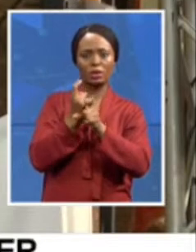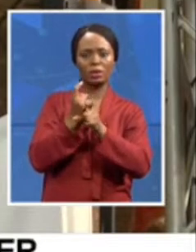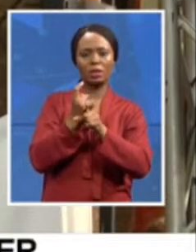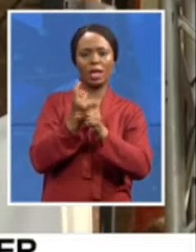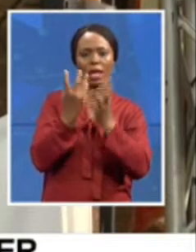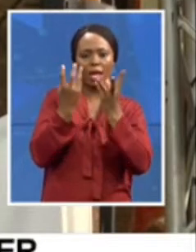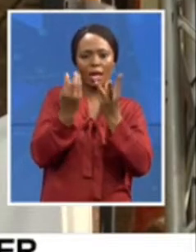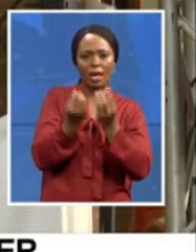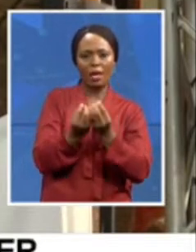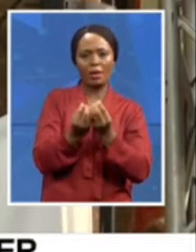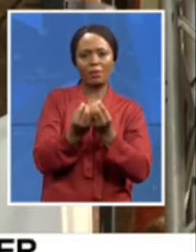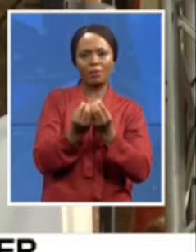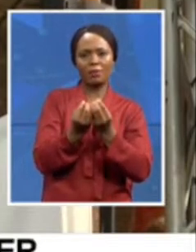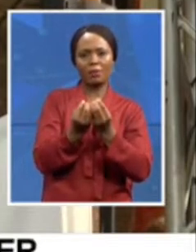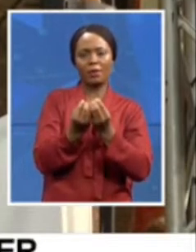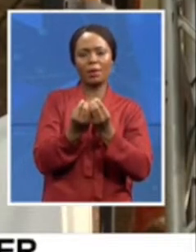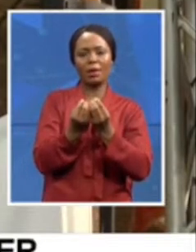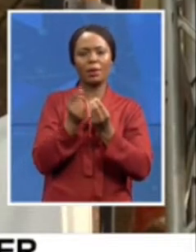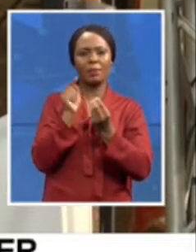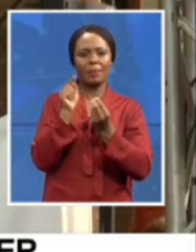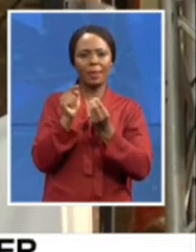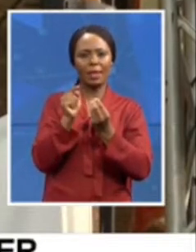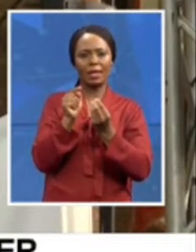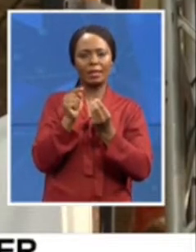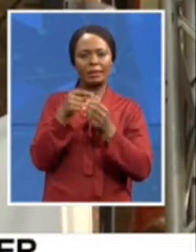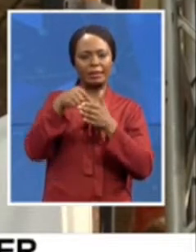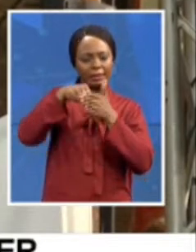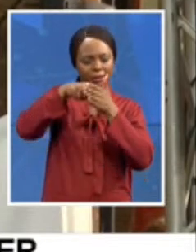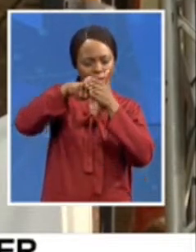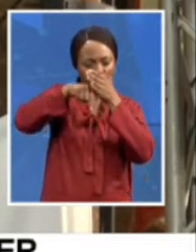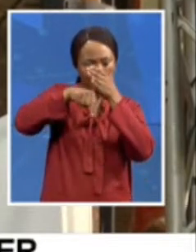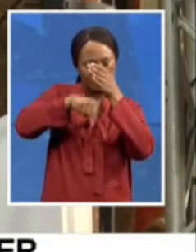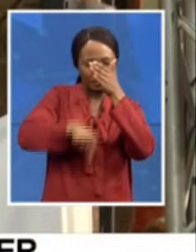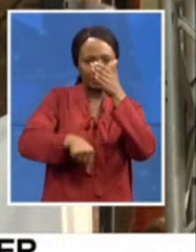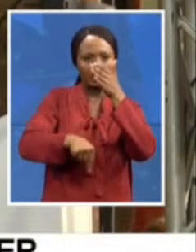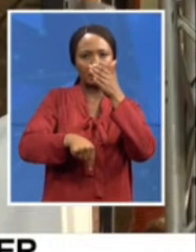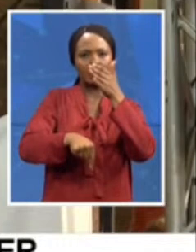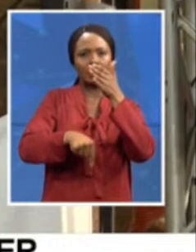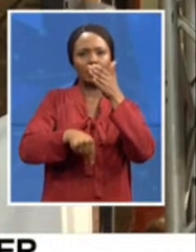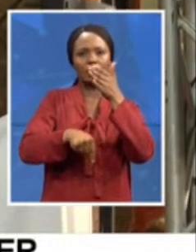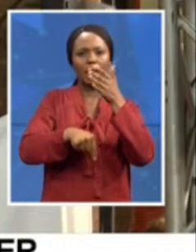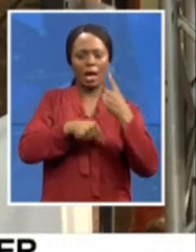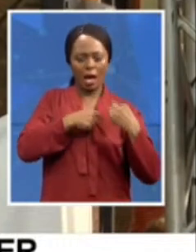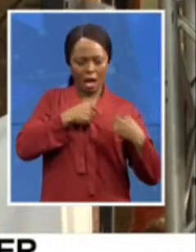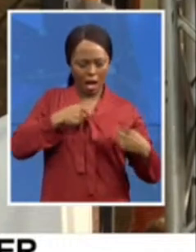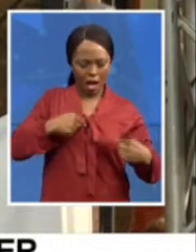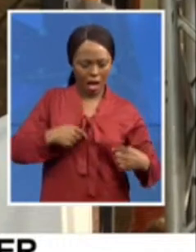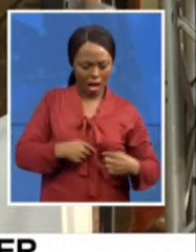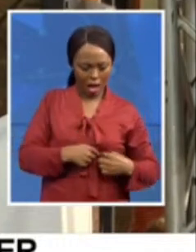ever deeper and expansive, rooted into the heart of the African soil, I'll grieve.